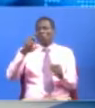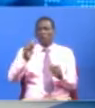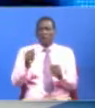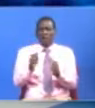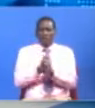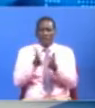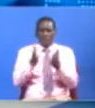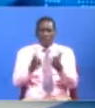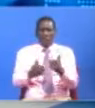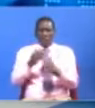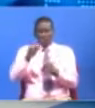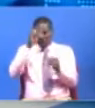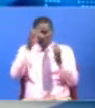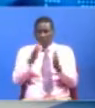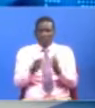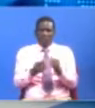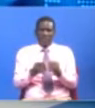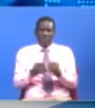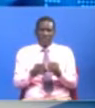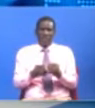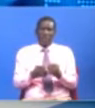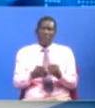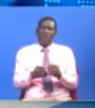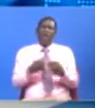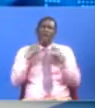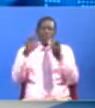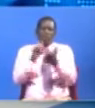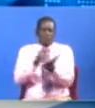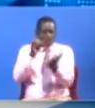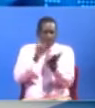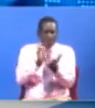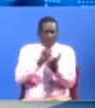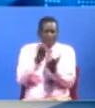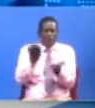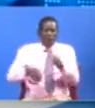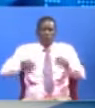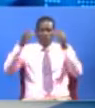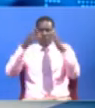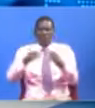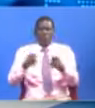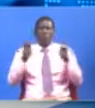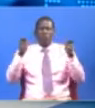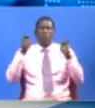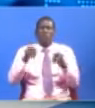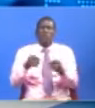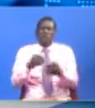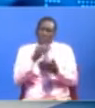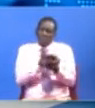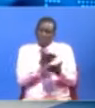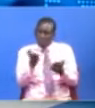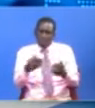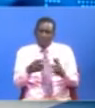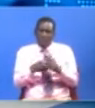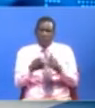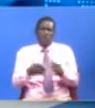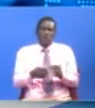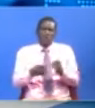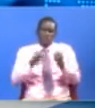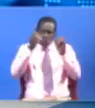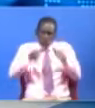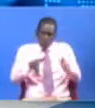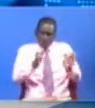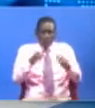after the governor threatened to fire clinical officers on strike, some have started to find new ways of working without getting fired.